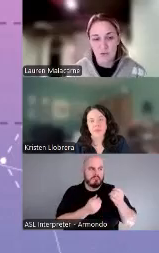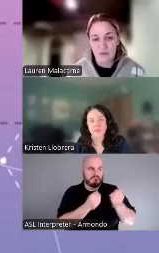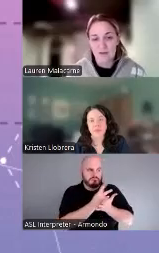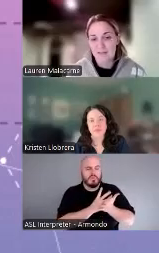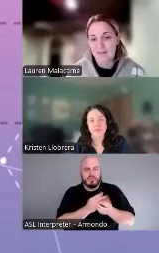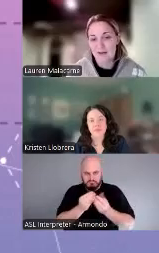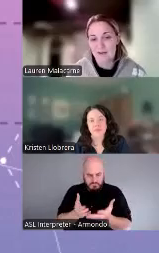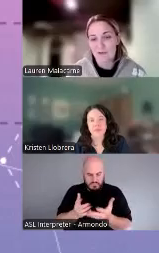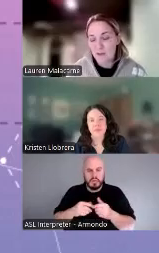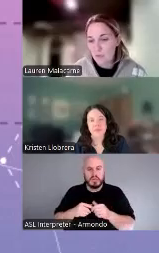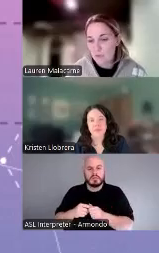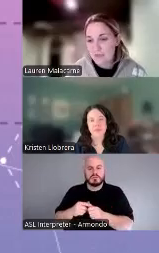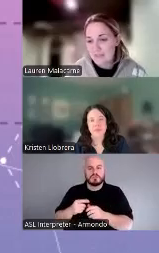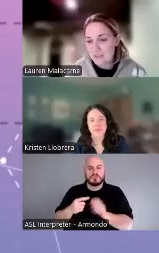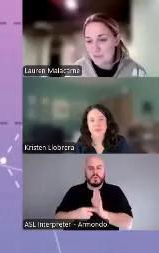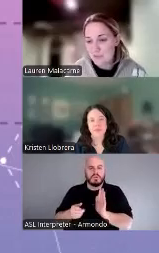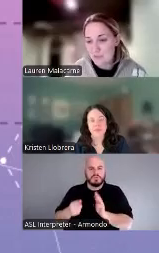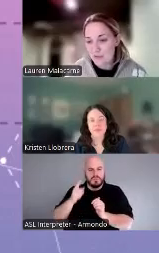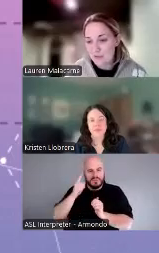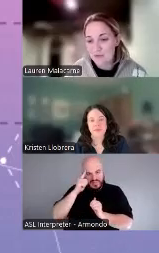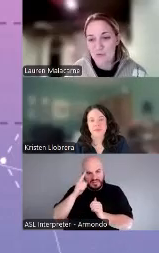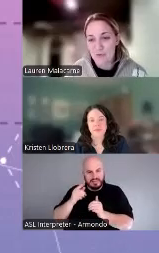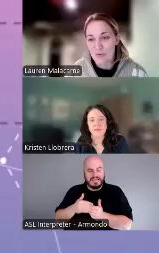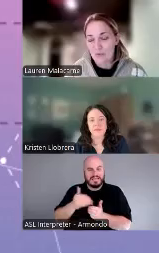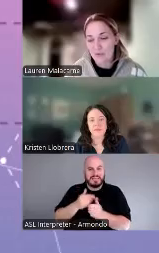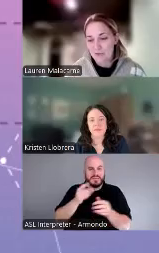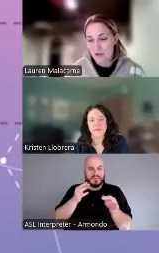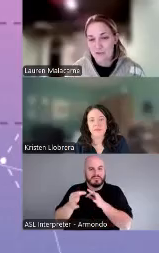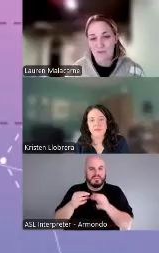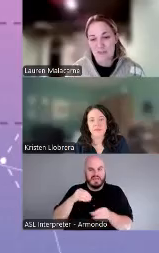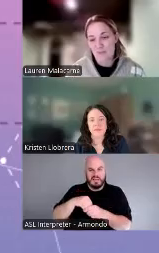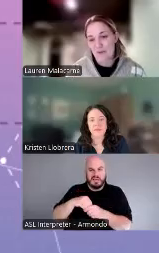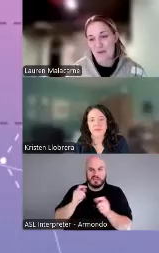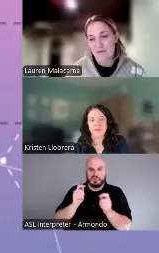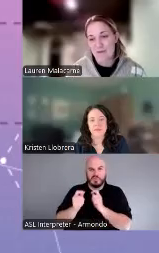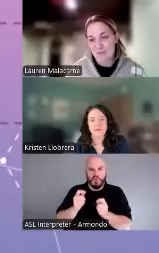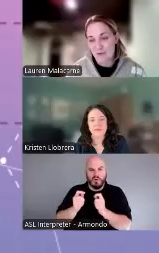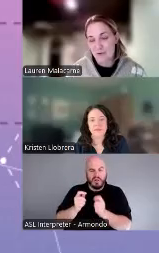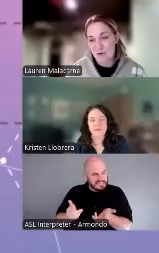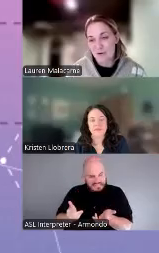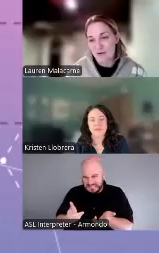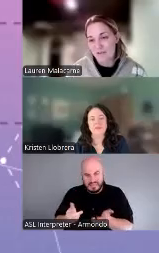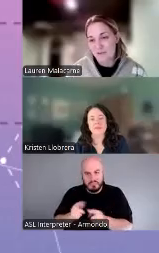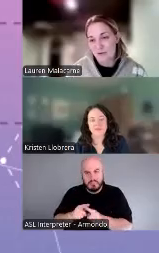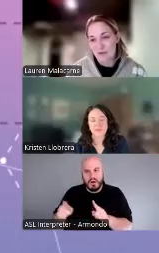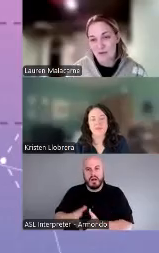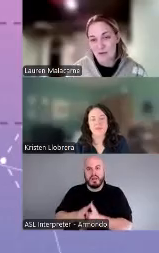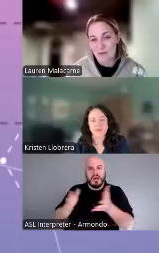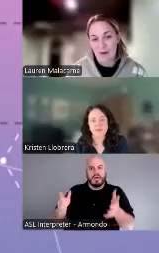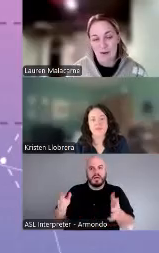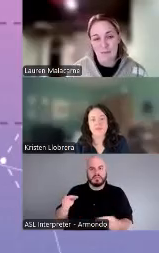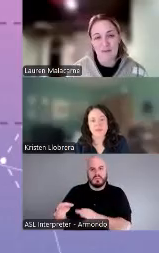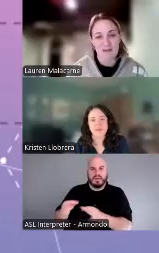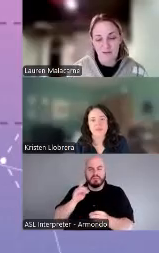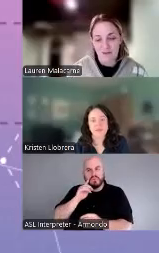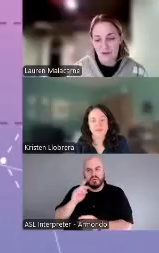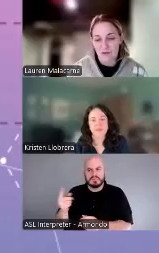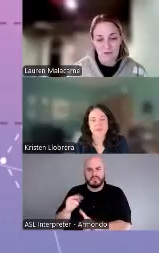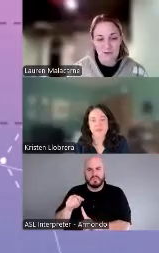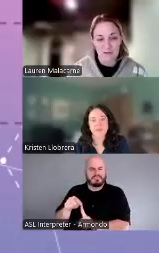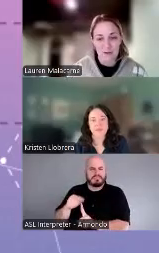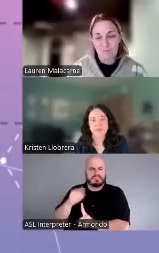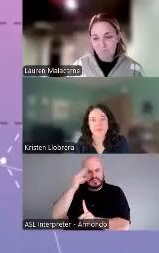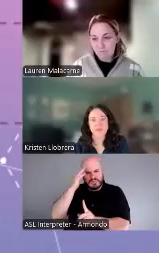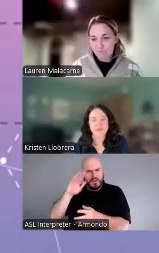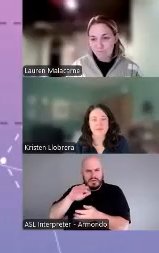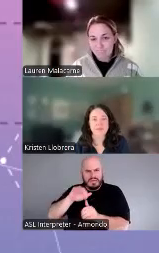simply showing this, you think it would be easy to explain in a tutorial, but there's a lot to explain to somebody who may not necessarily know exactly how to do